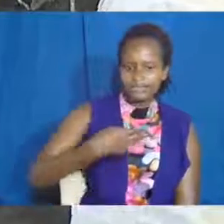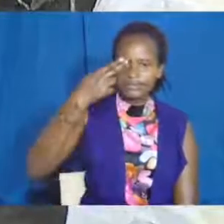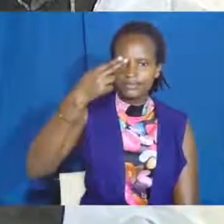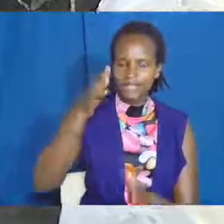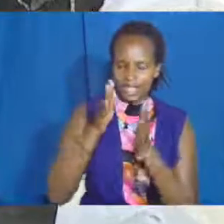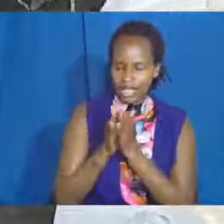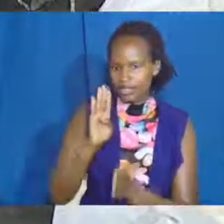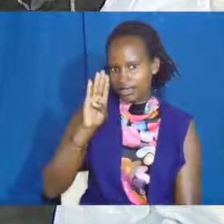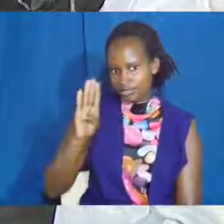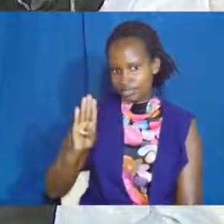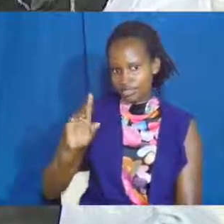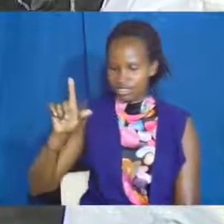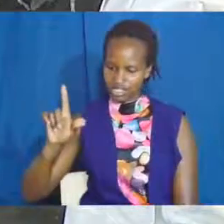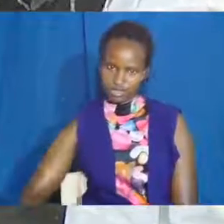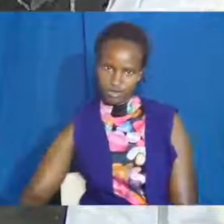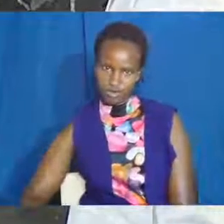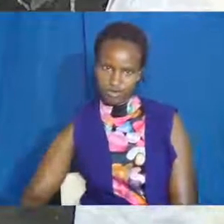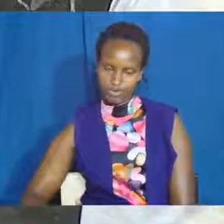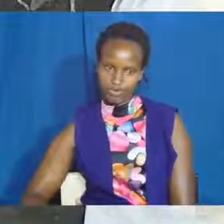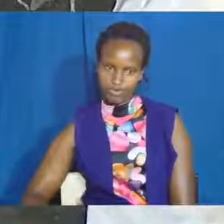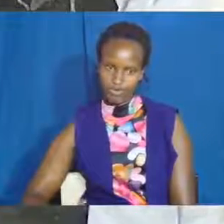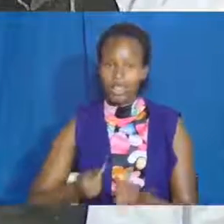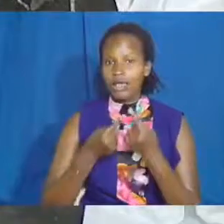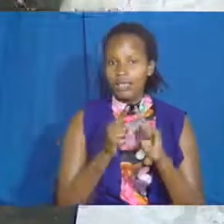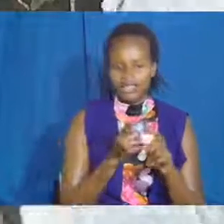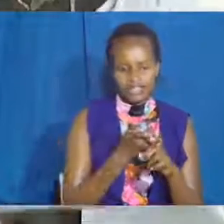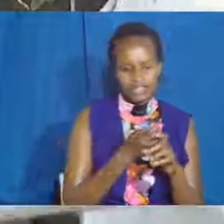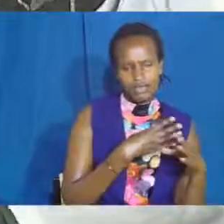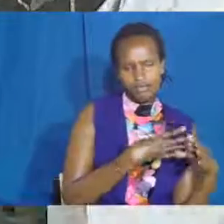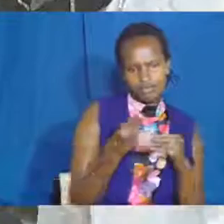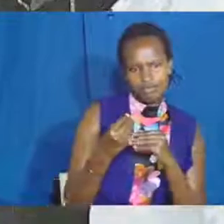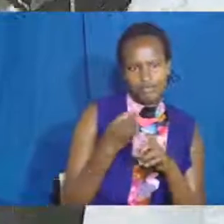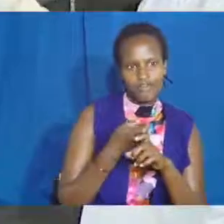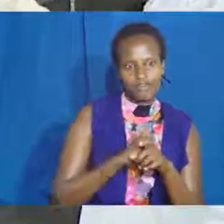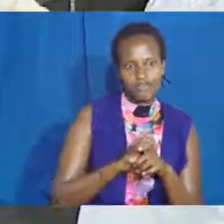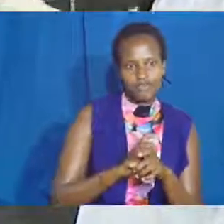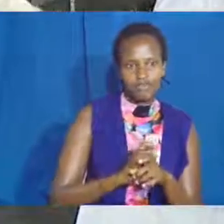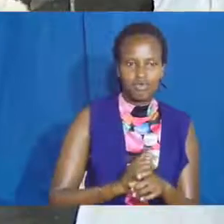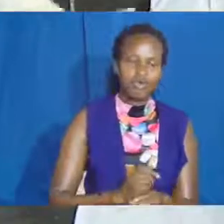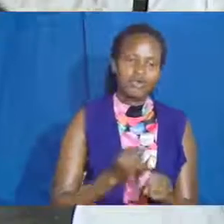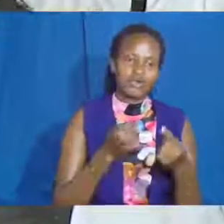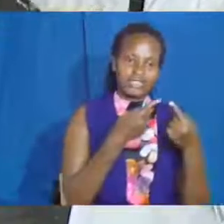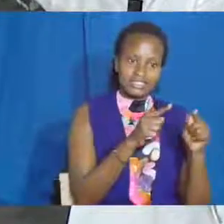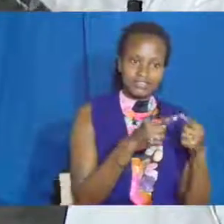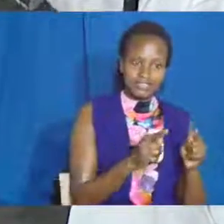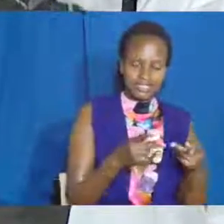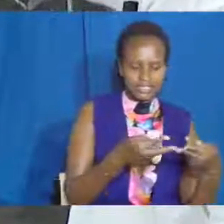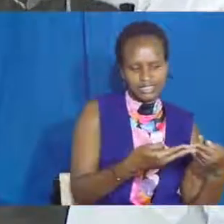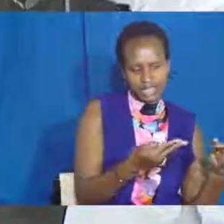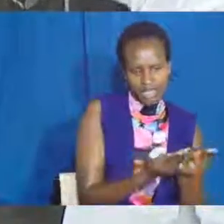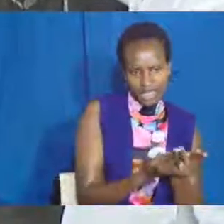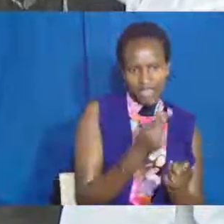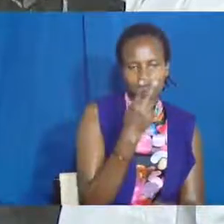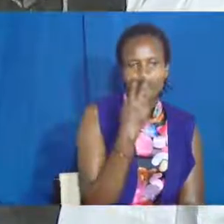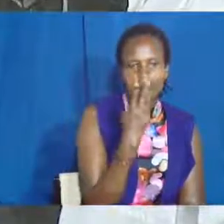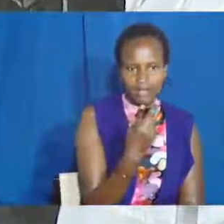B is lower concentrated. But they are going to move from a concentration gradient, where there is a difference between two regions. There is a difference